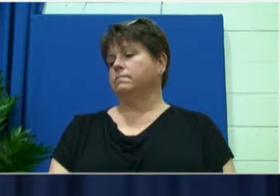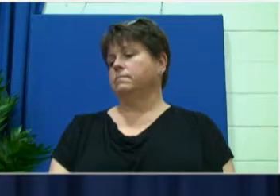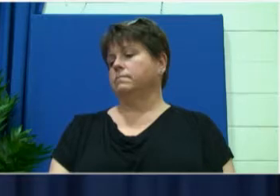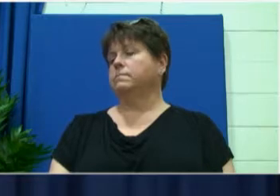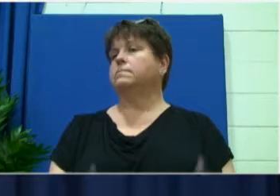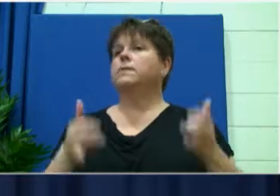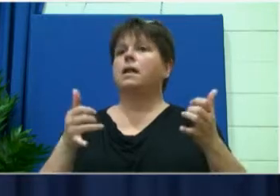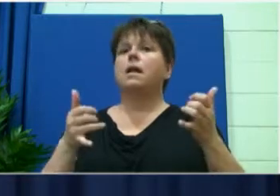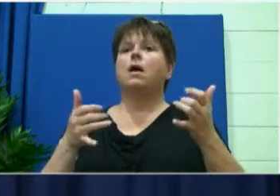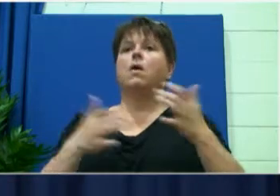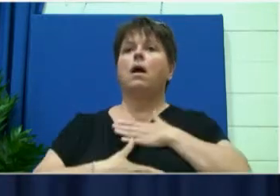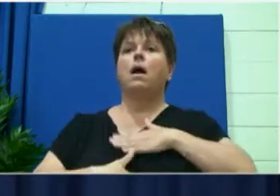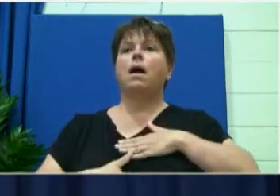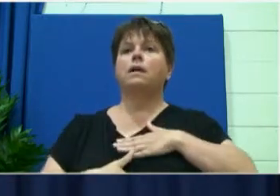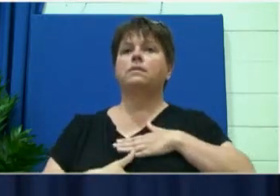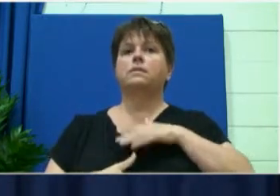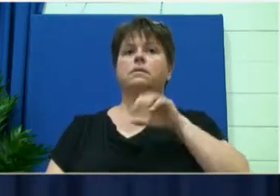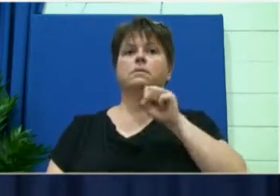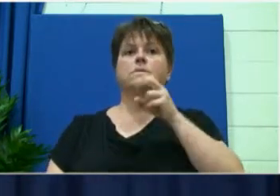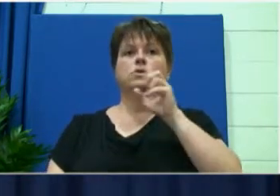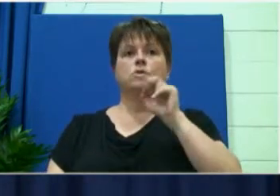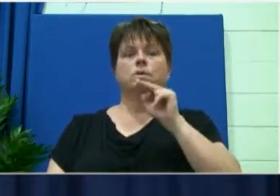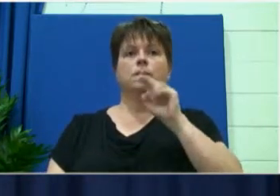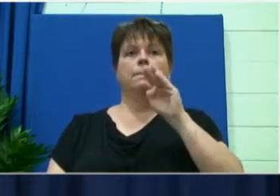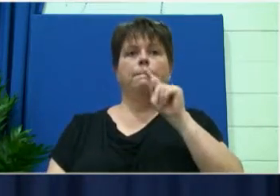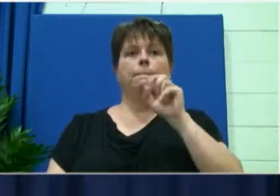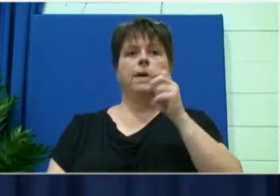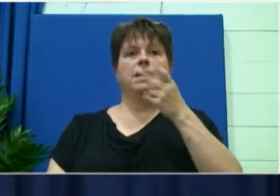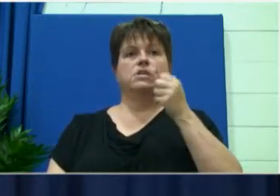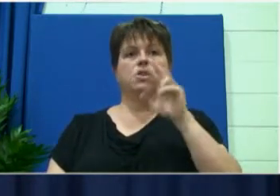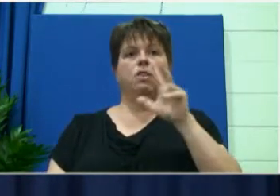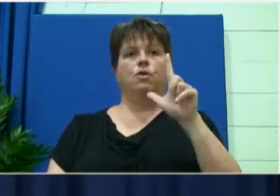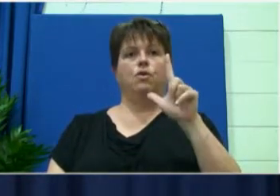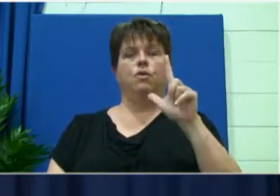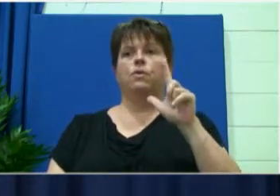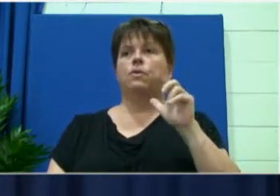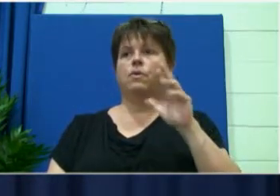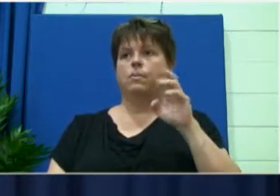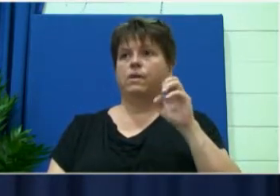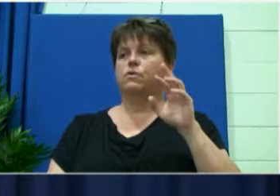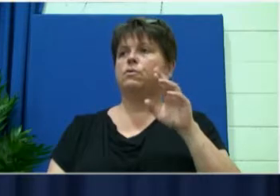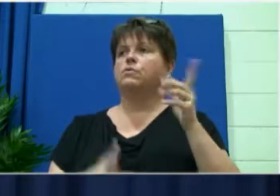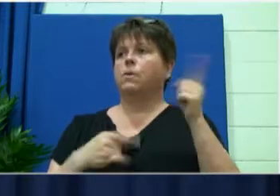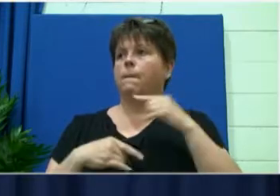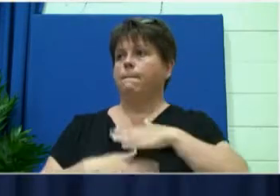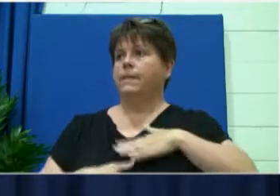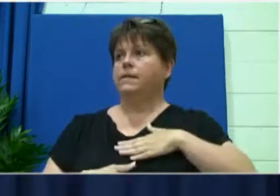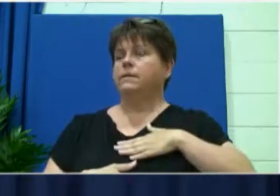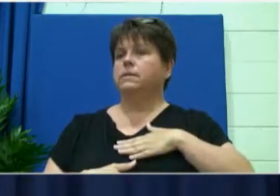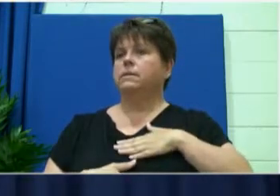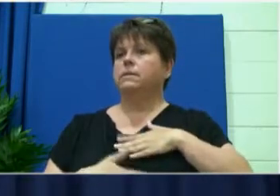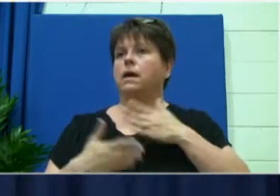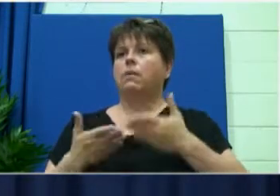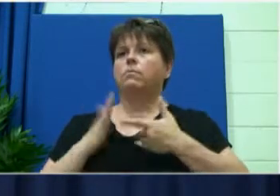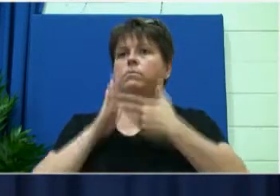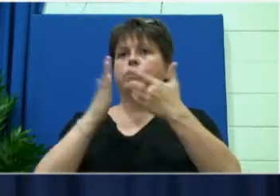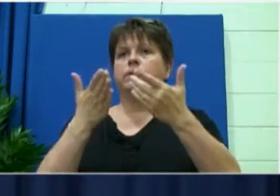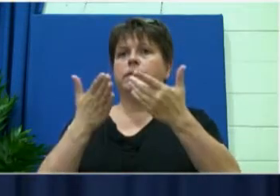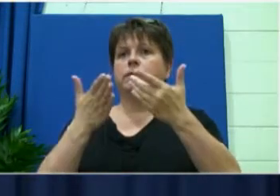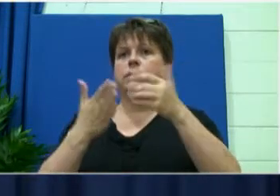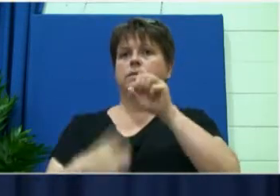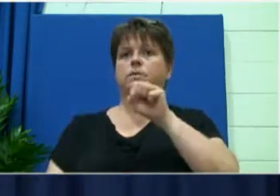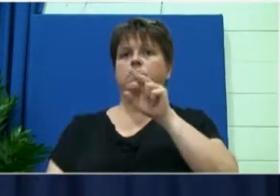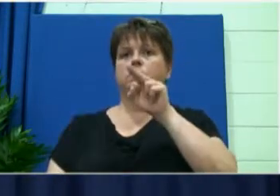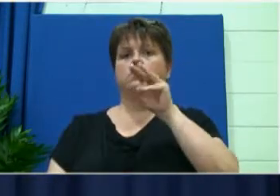Now I would like to ask Susan Batchelor, Vice President of Student Services, to please come forward and present our summa